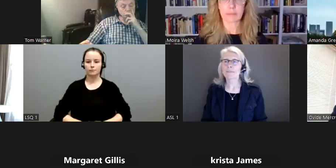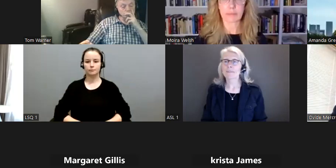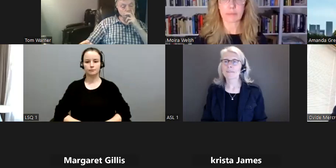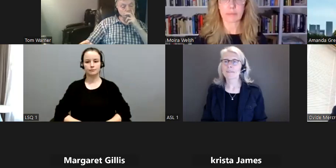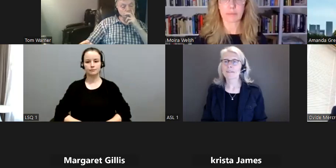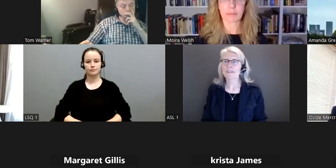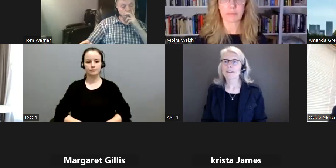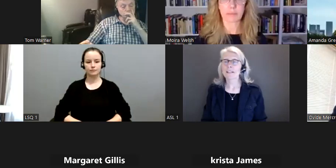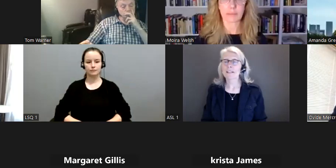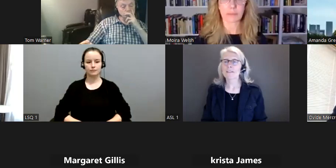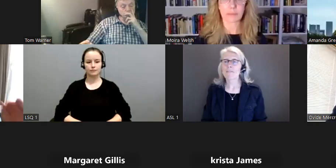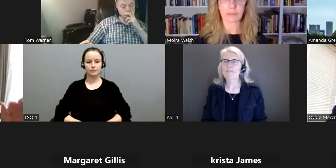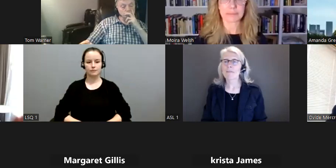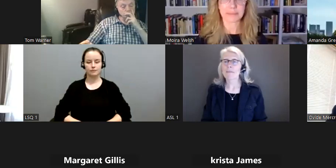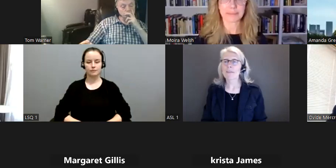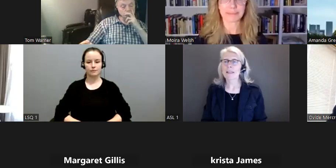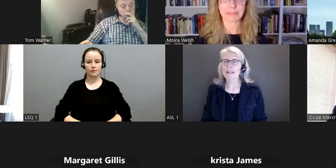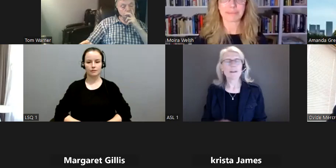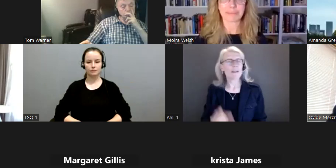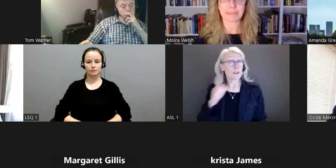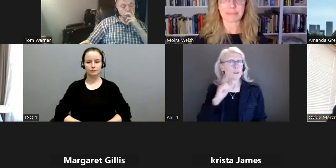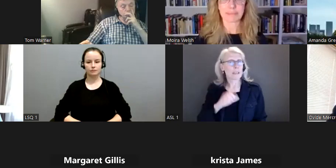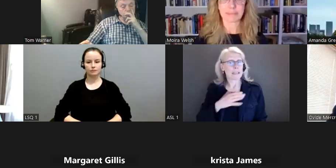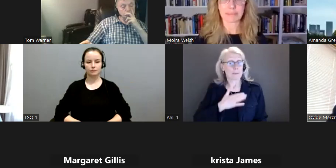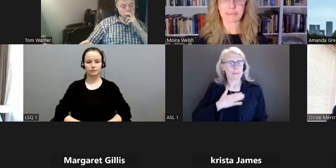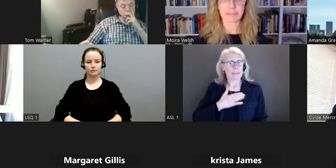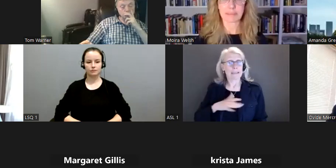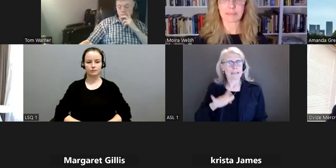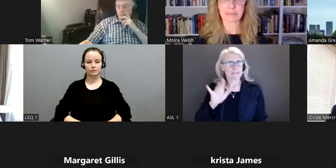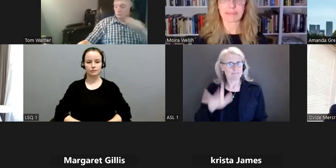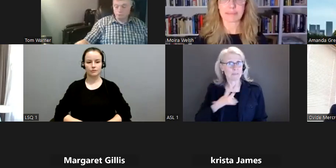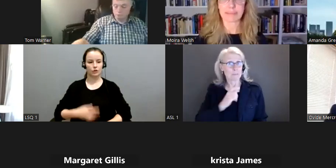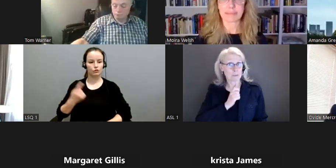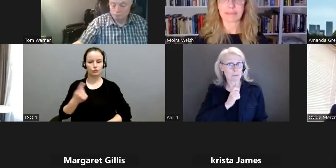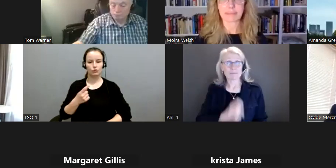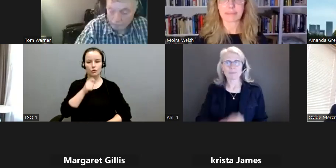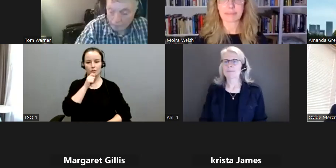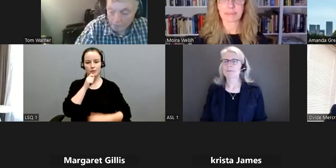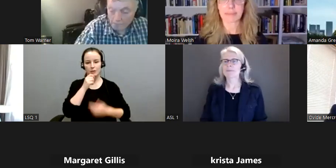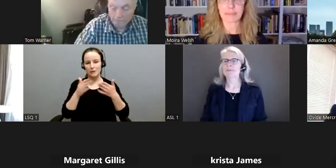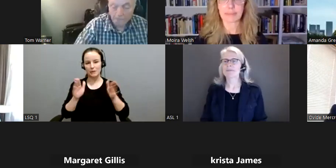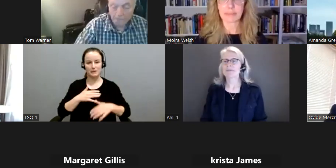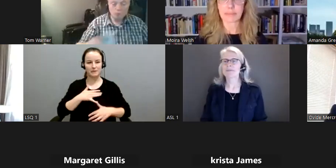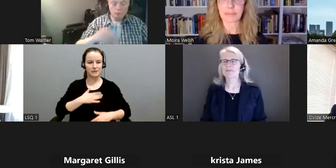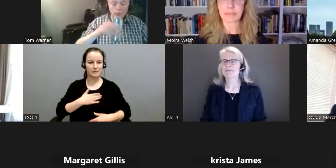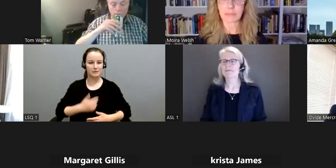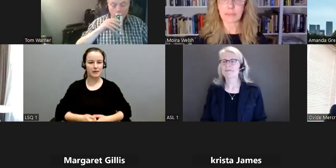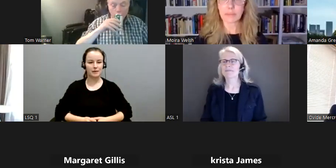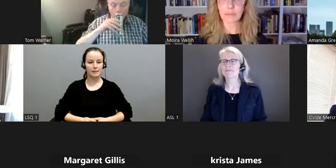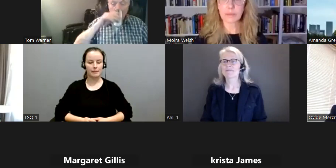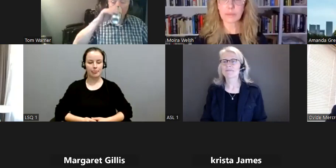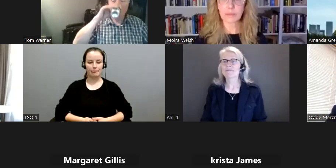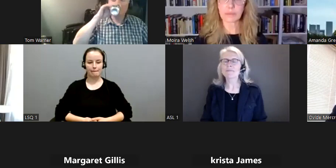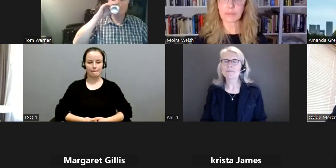Oh, and the challenge, of course, is always the mute button. So thank you very much, Mr. Mercredi. Thank you. Yeah, I'll